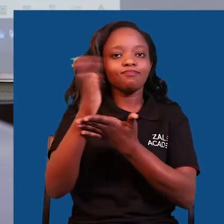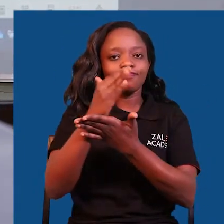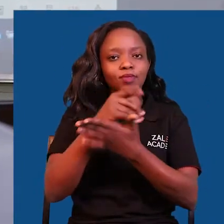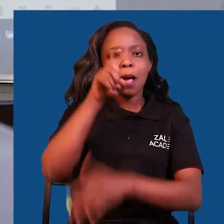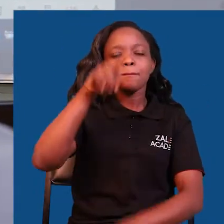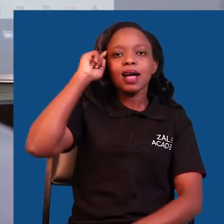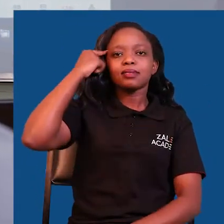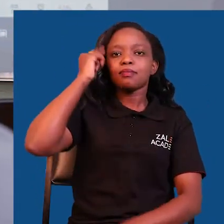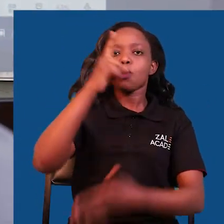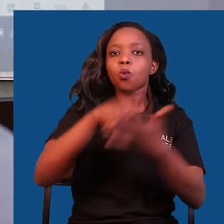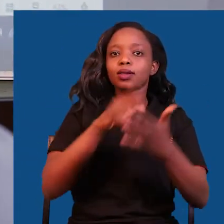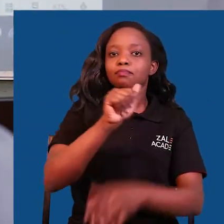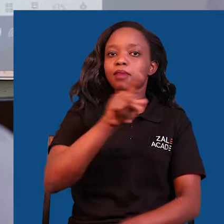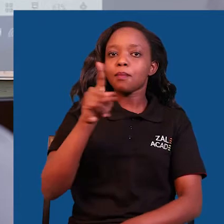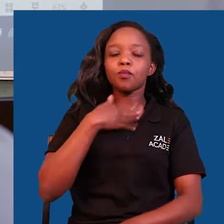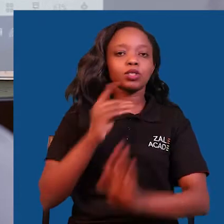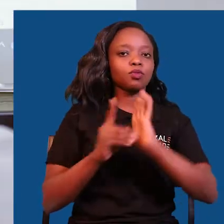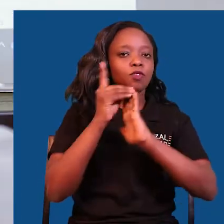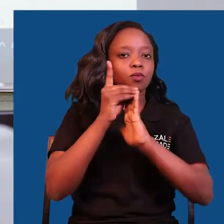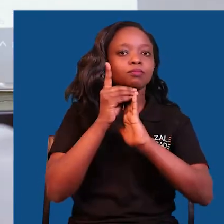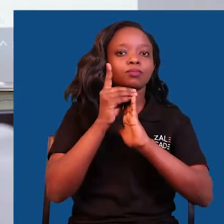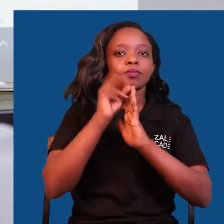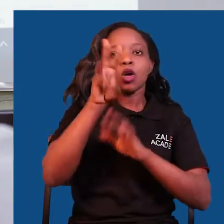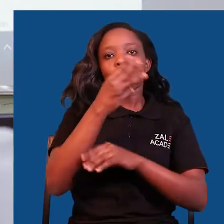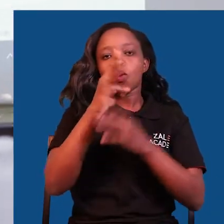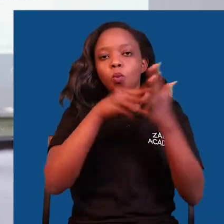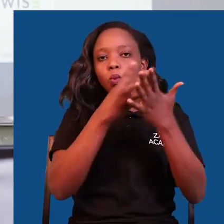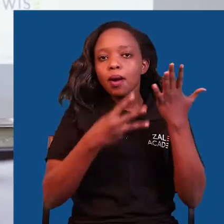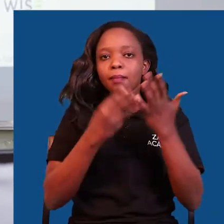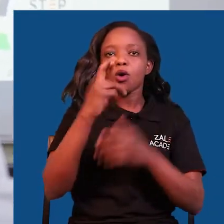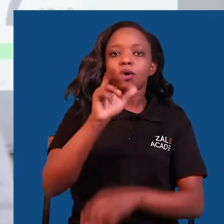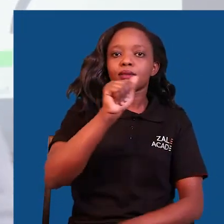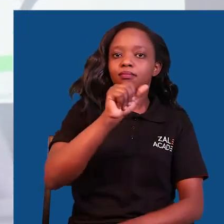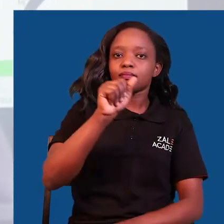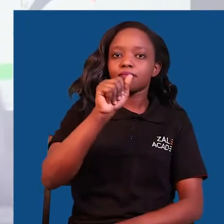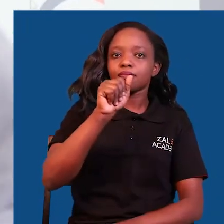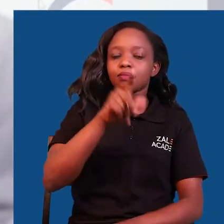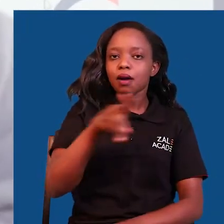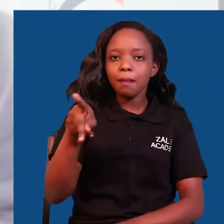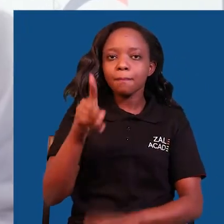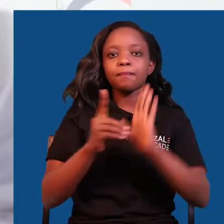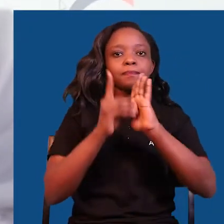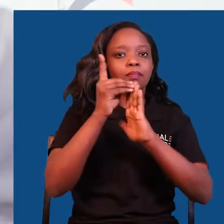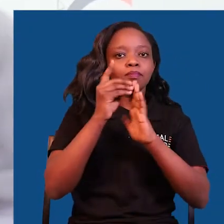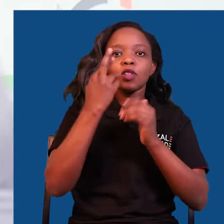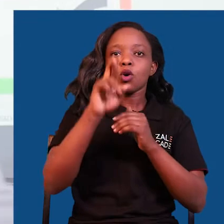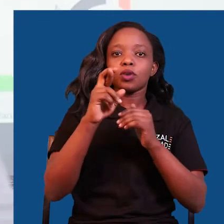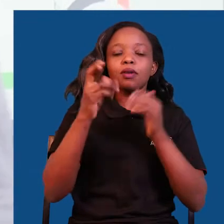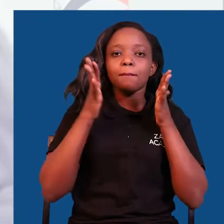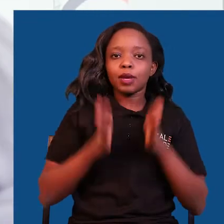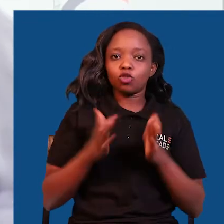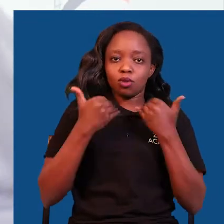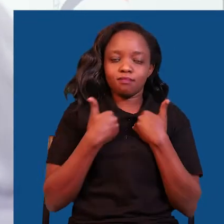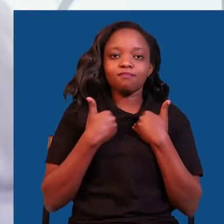gathering. You have to think, what application do you want to develop? Will it be a web application? Will it be an Android application? Assume a